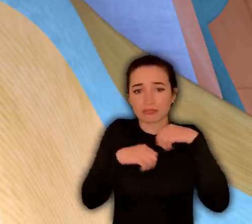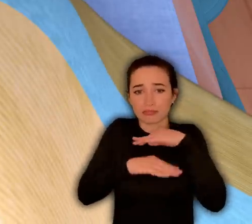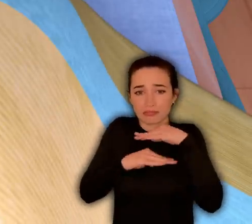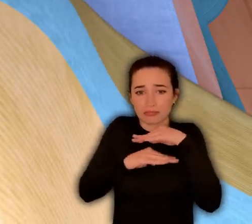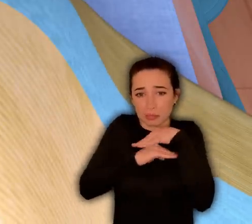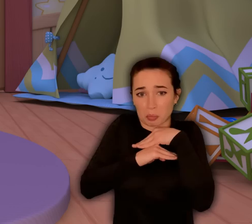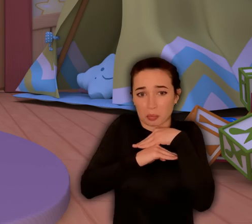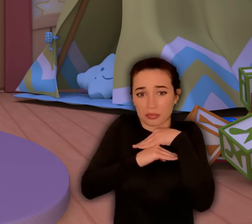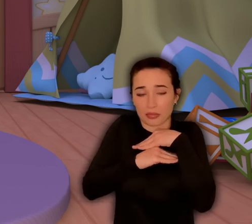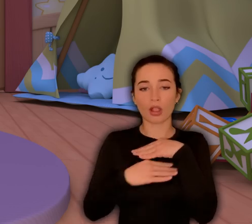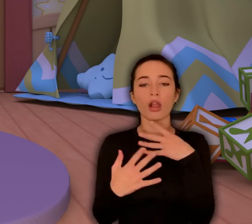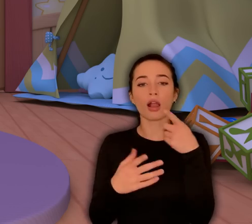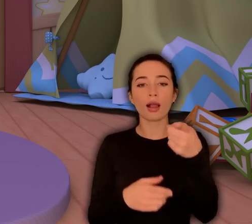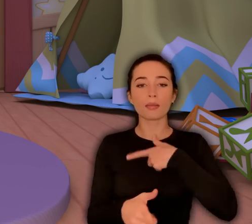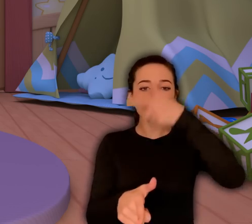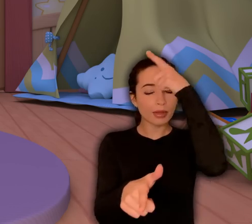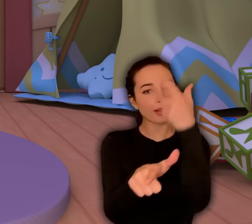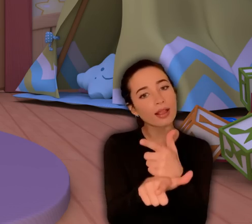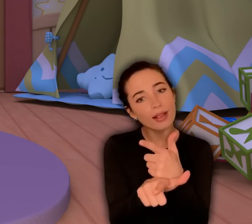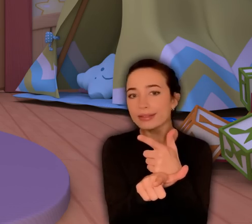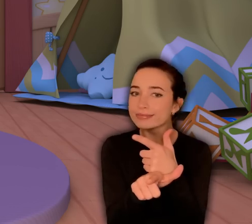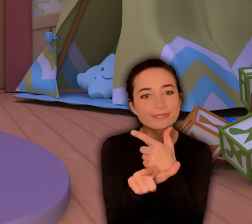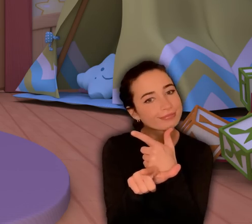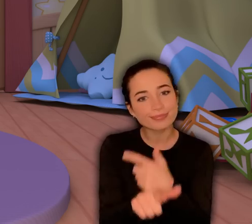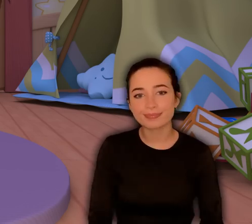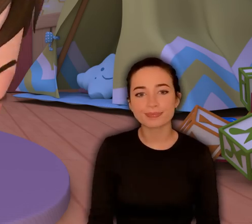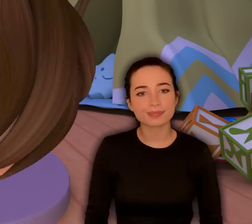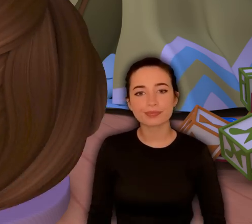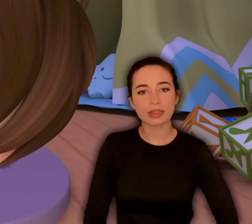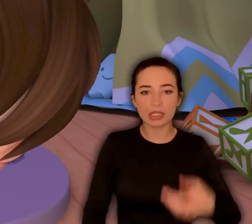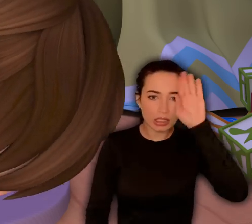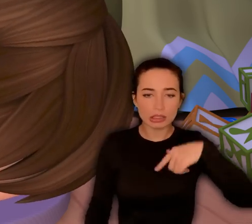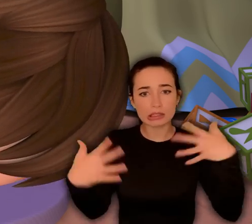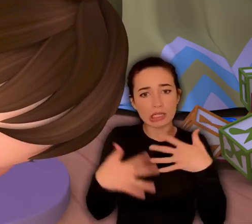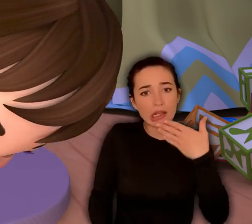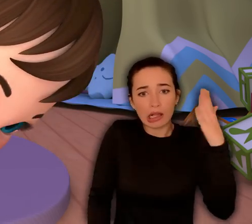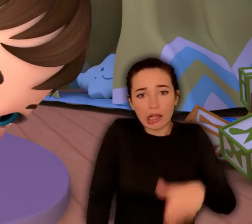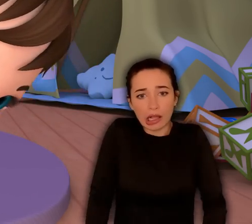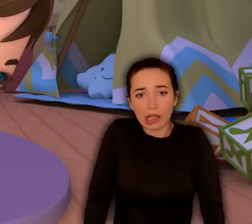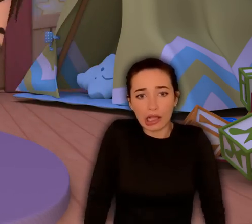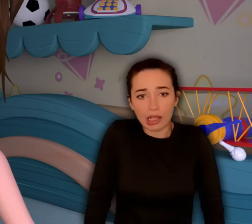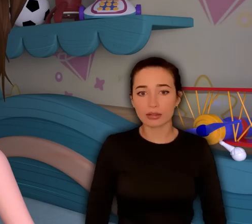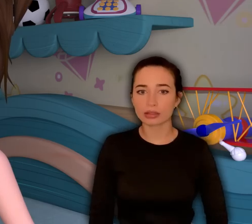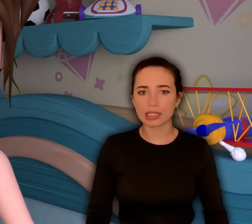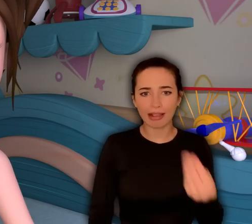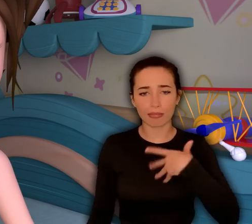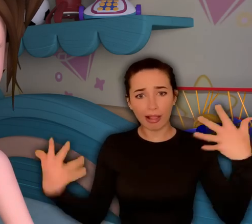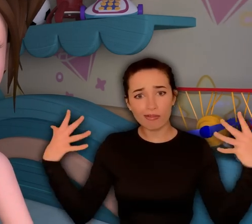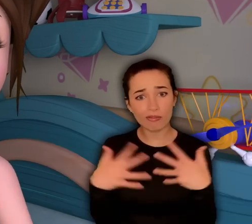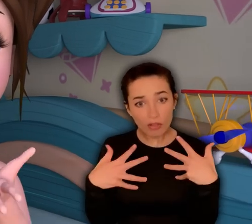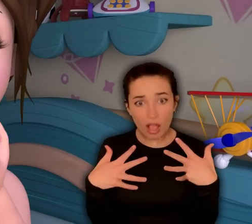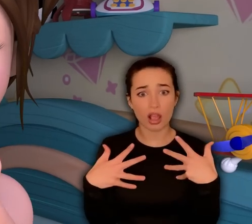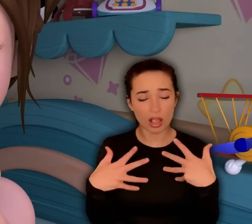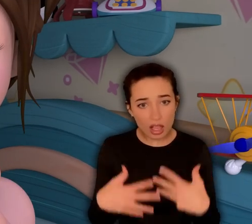hide under my cover as it turns out it's my brother he knows I get scared fast in bed